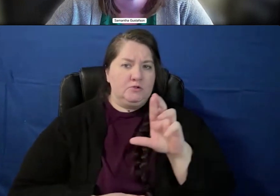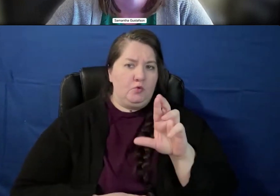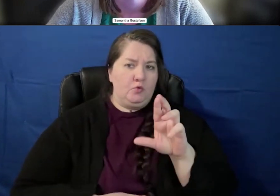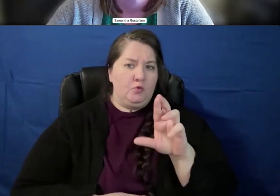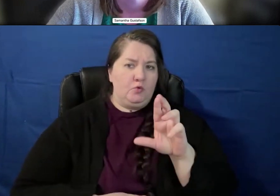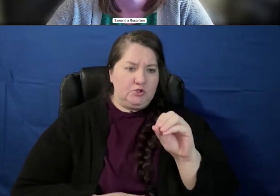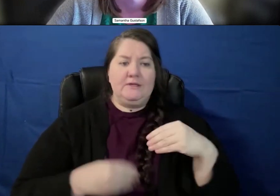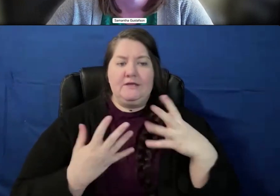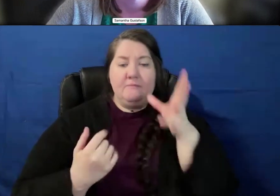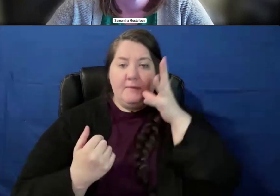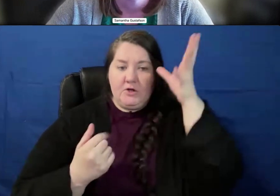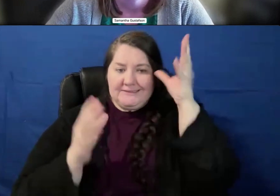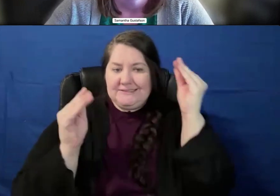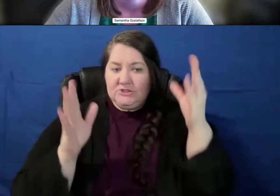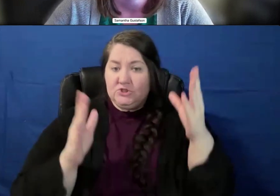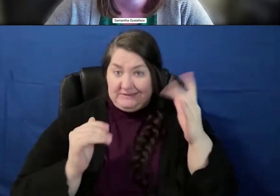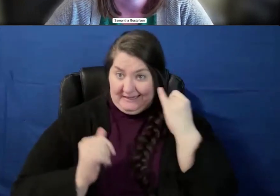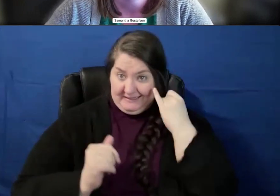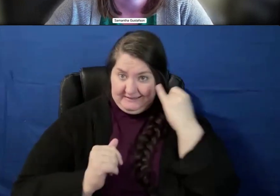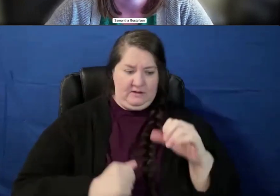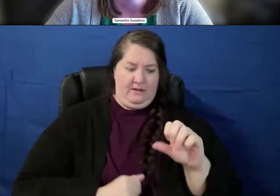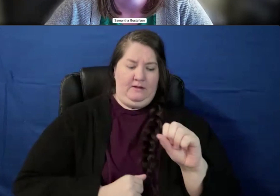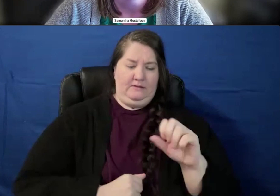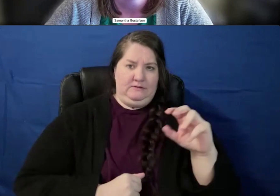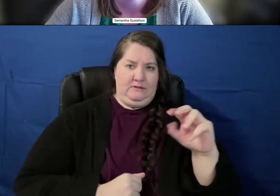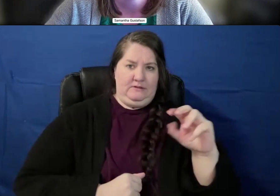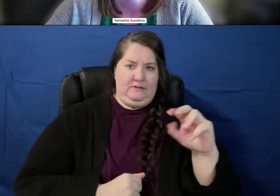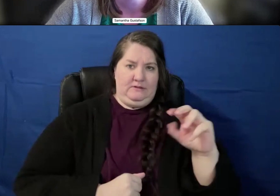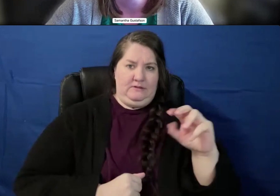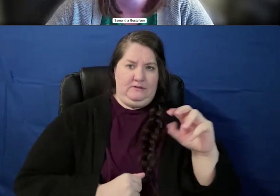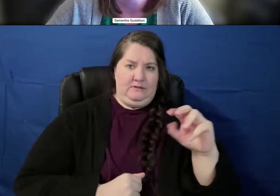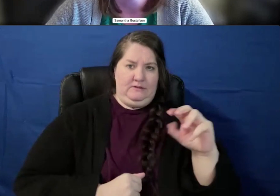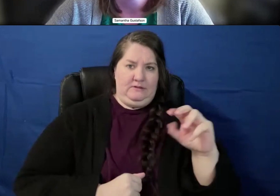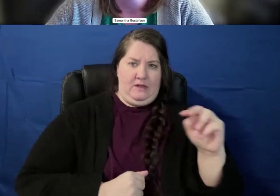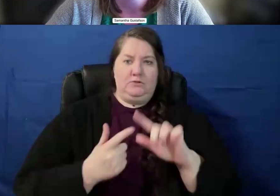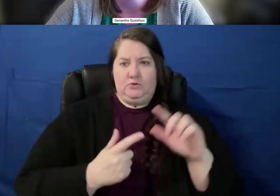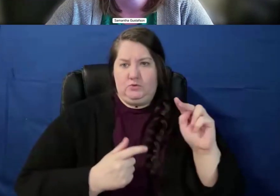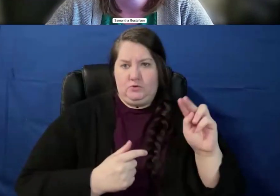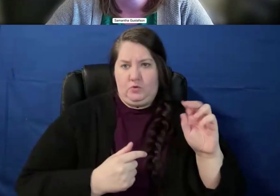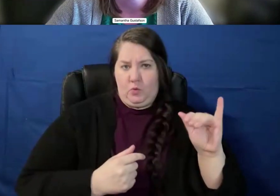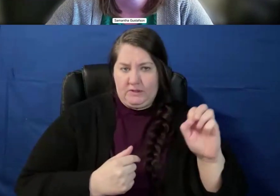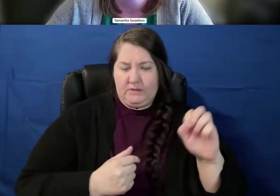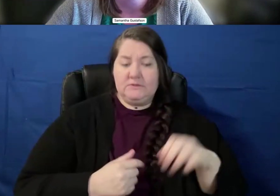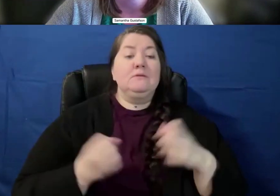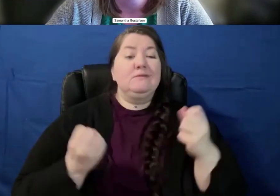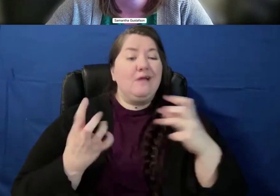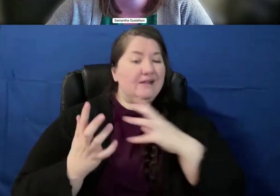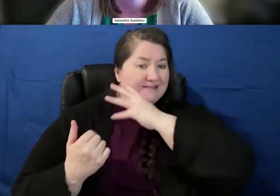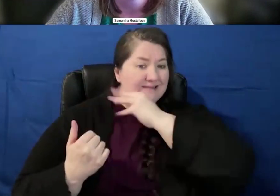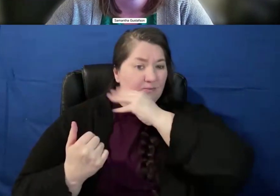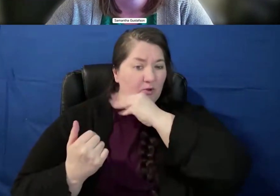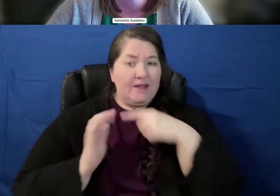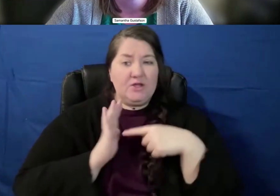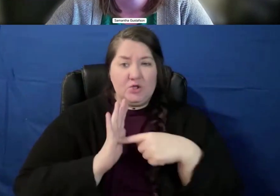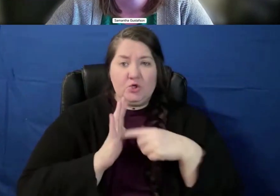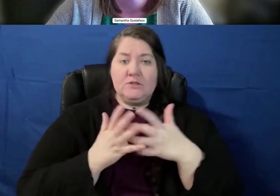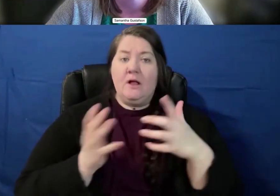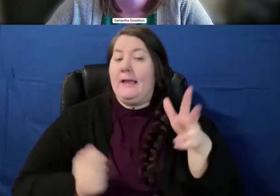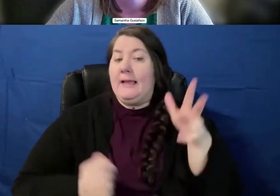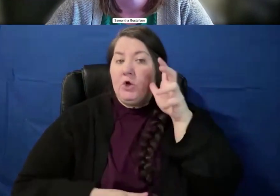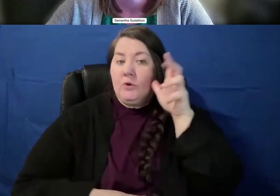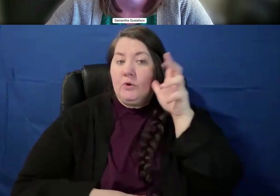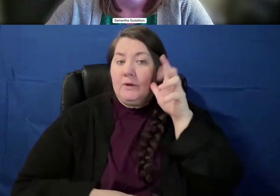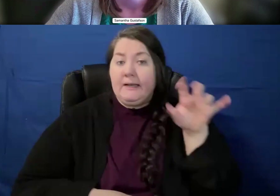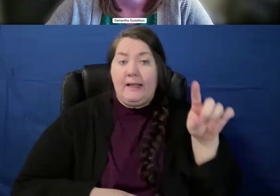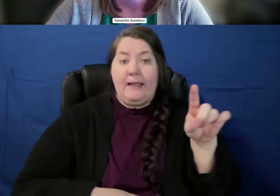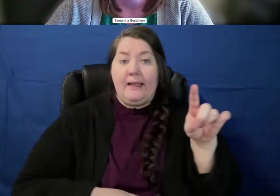idea? Oh, there are so many. Um, there are so many different simulators. A lot of the hearing aid companies